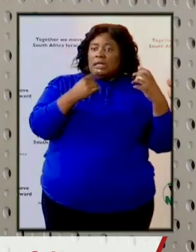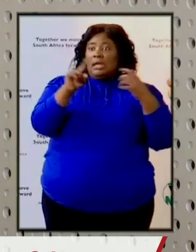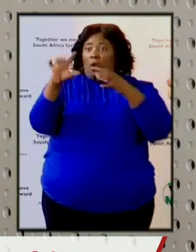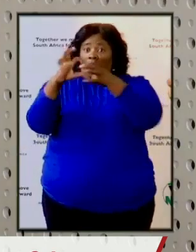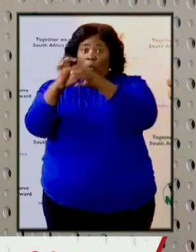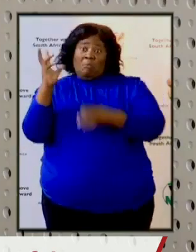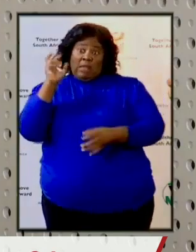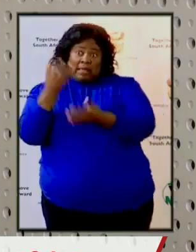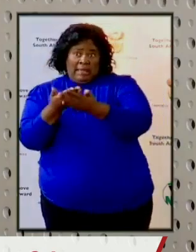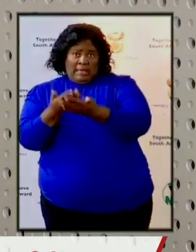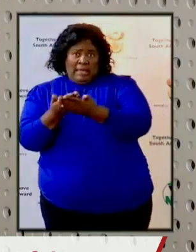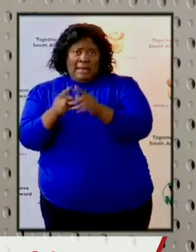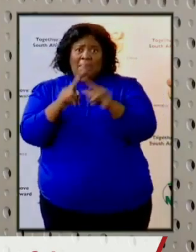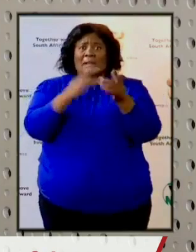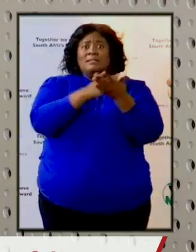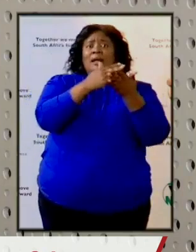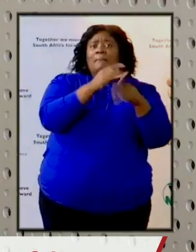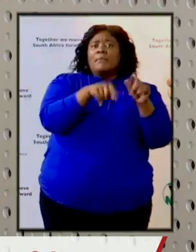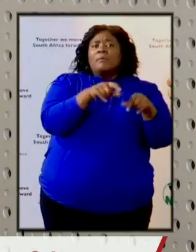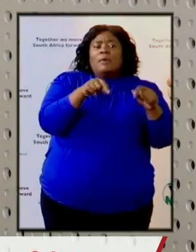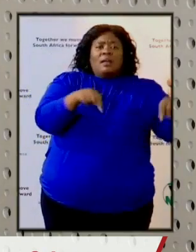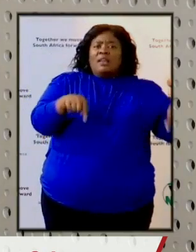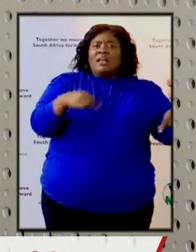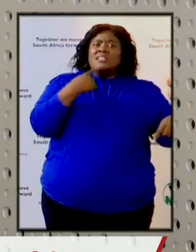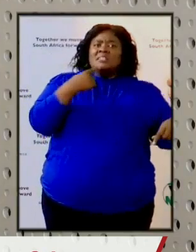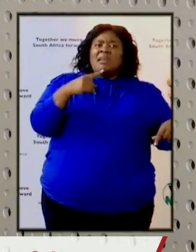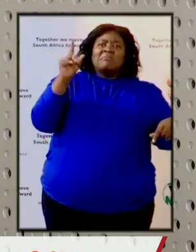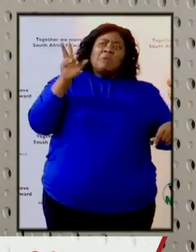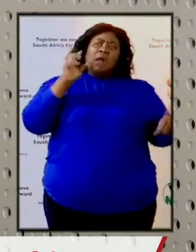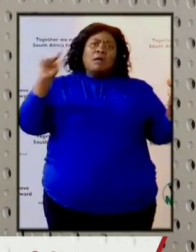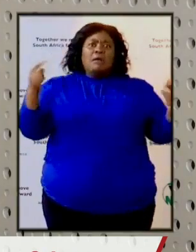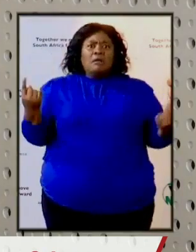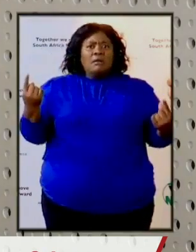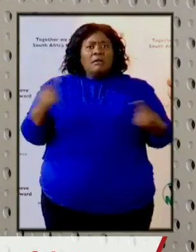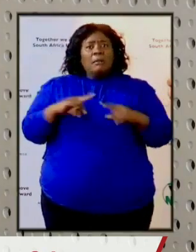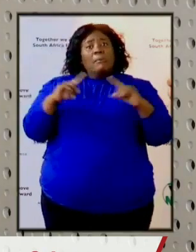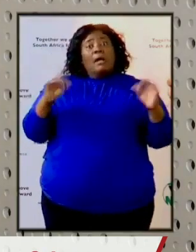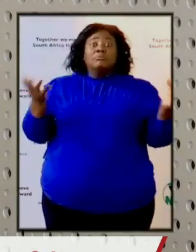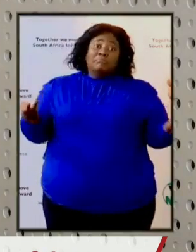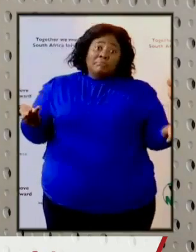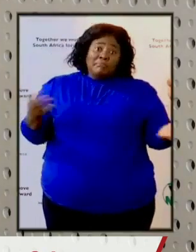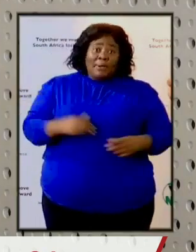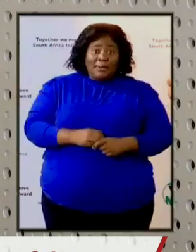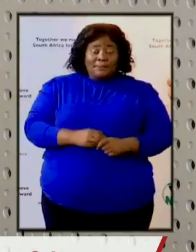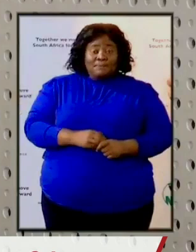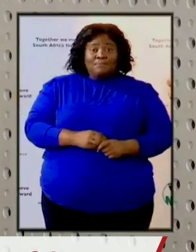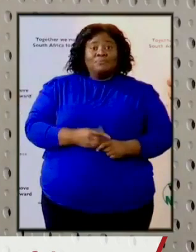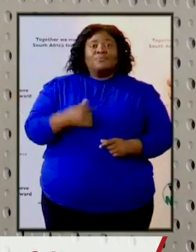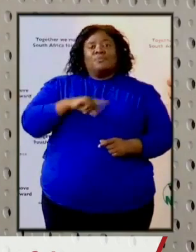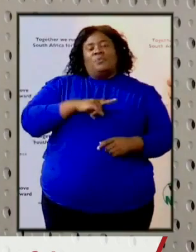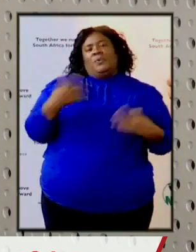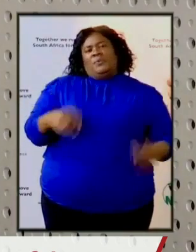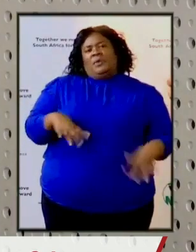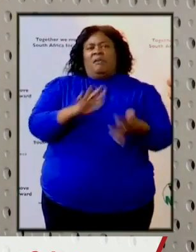and some colleagues are saying that you can't hear us. But be that as it may, we really